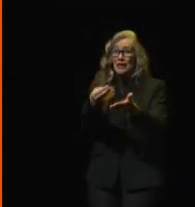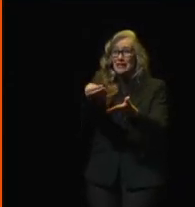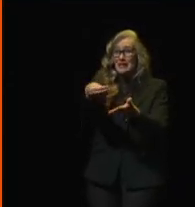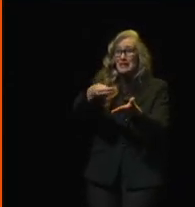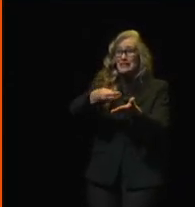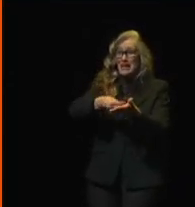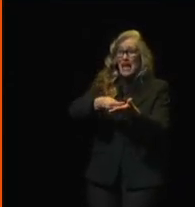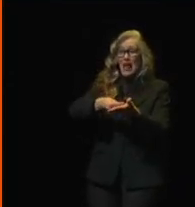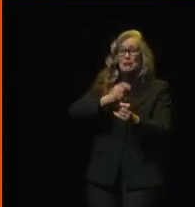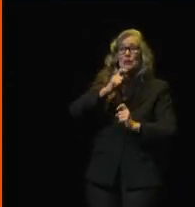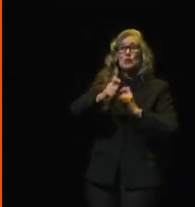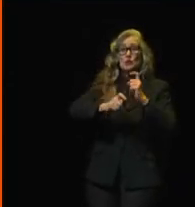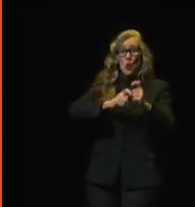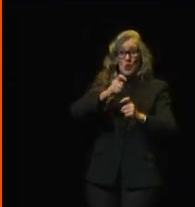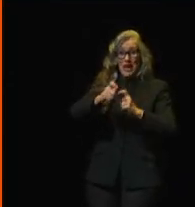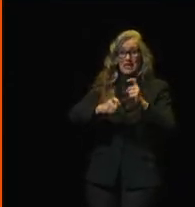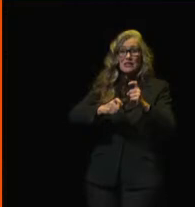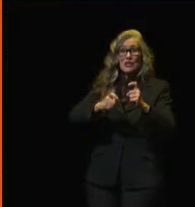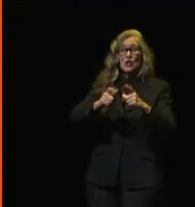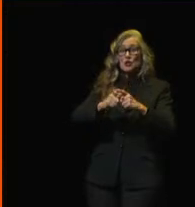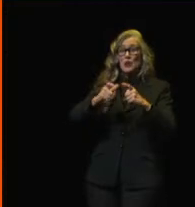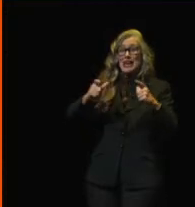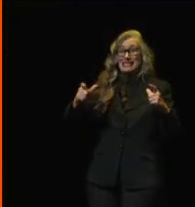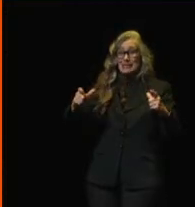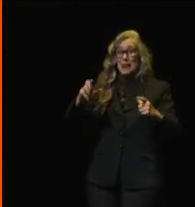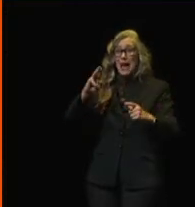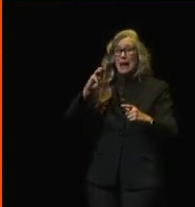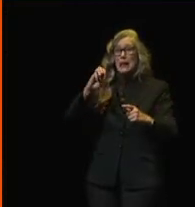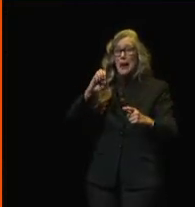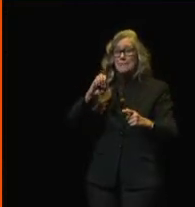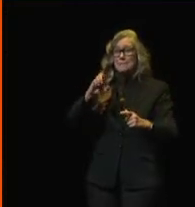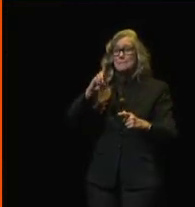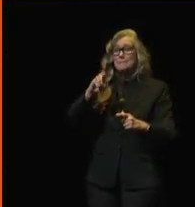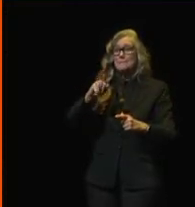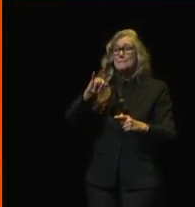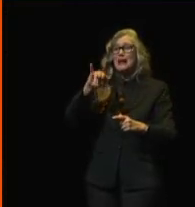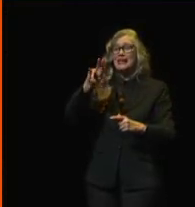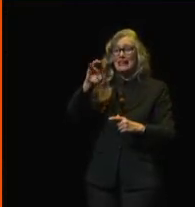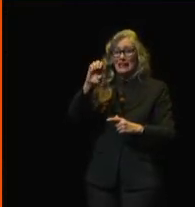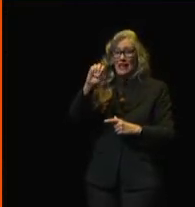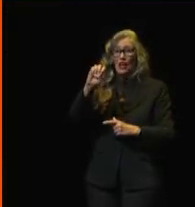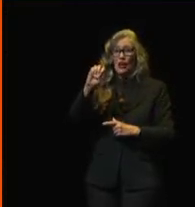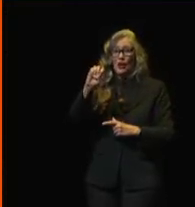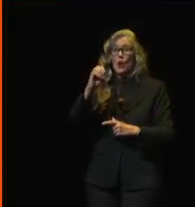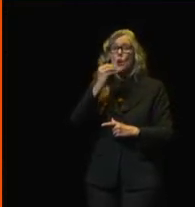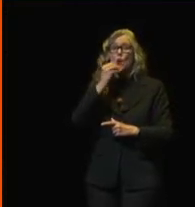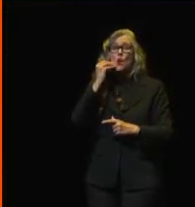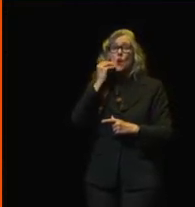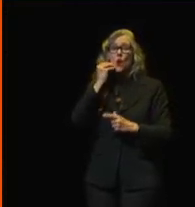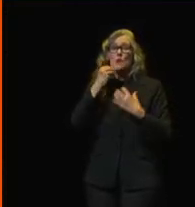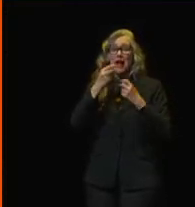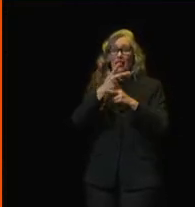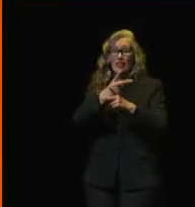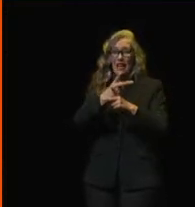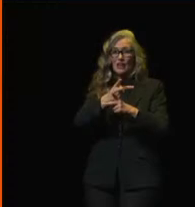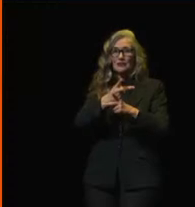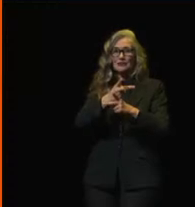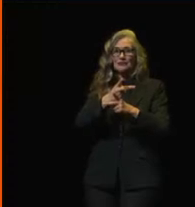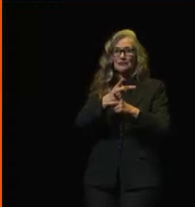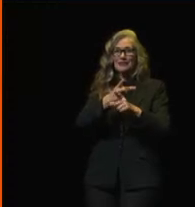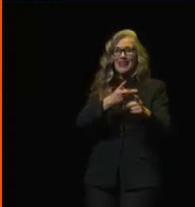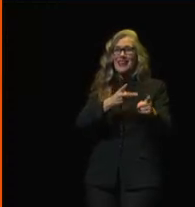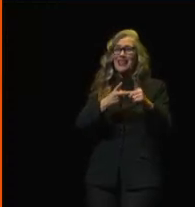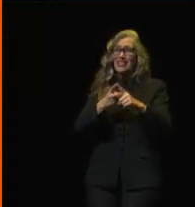more people? This Thanksgiving, less than a month after Ady died, Rachel carried that ask